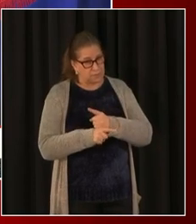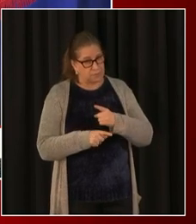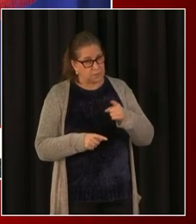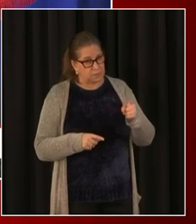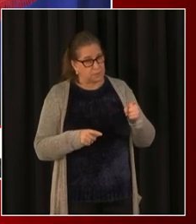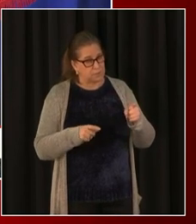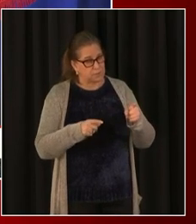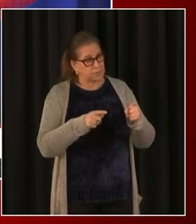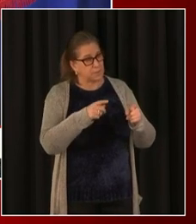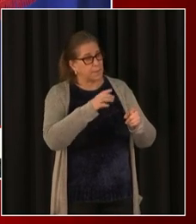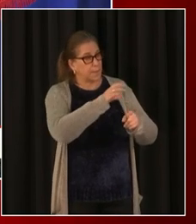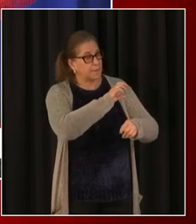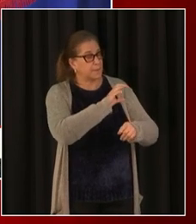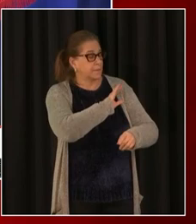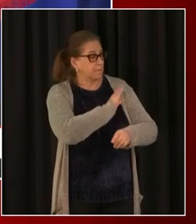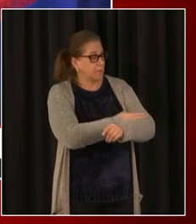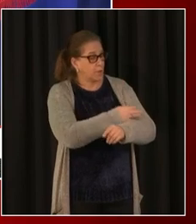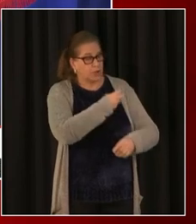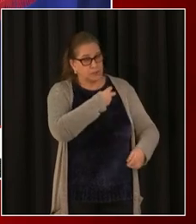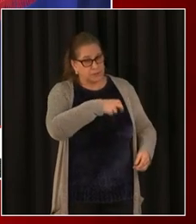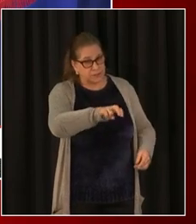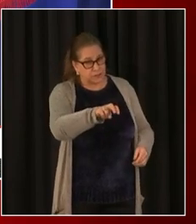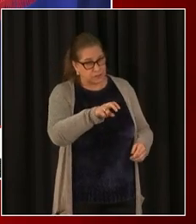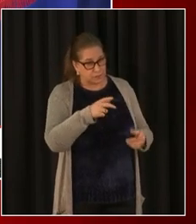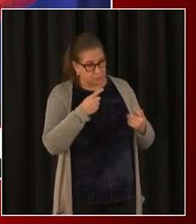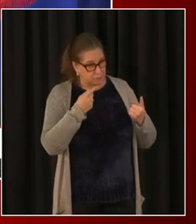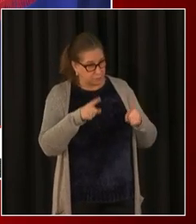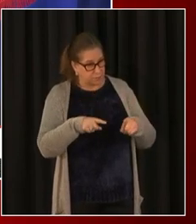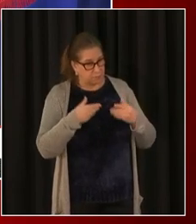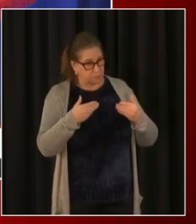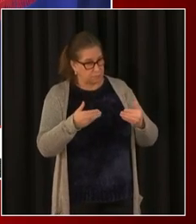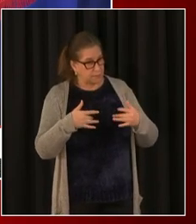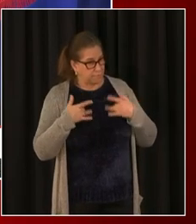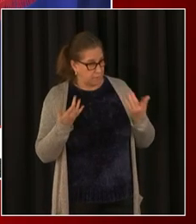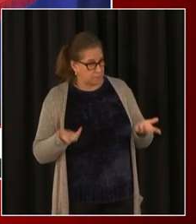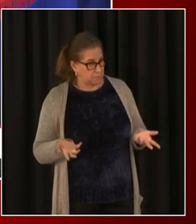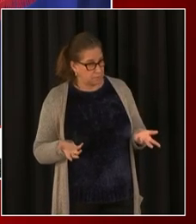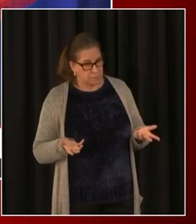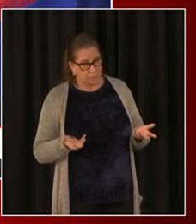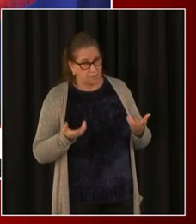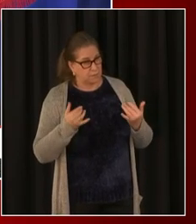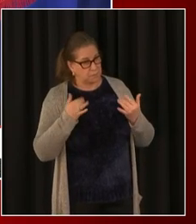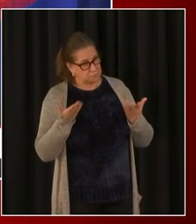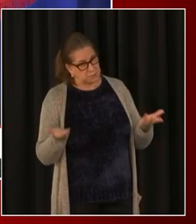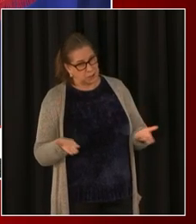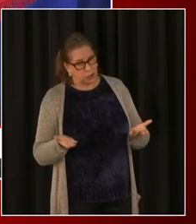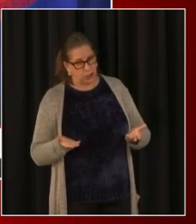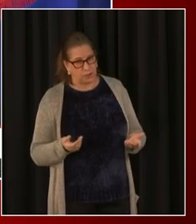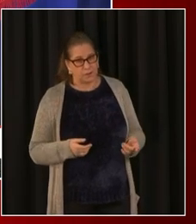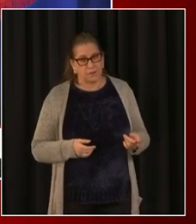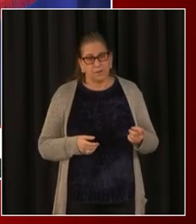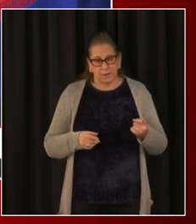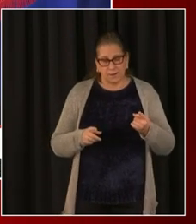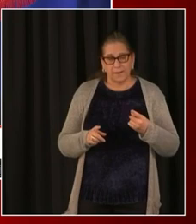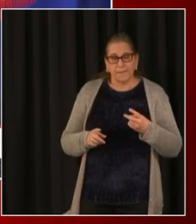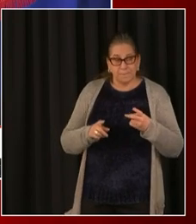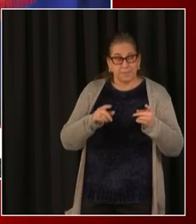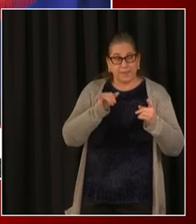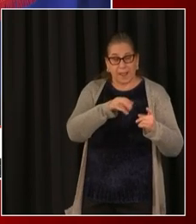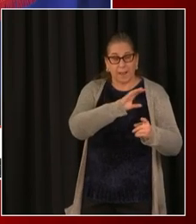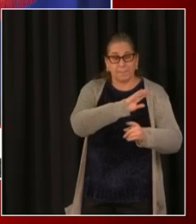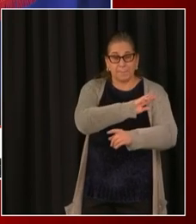happen? I think that is, the transition of power happens